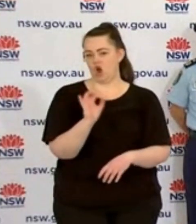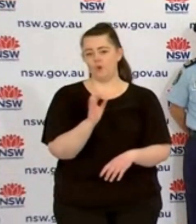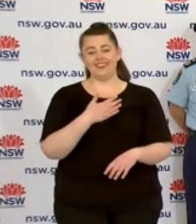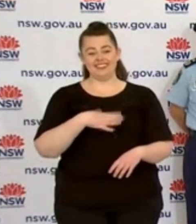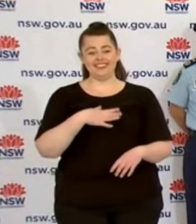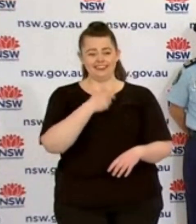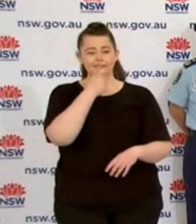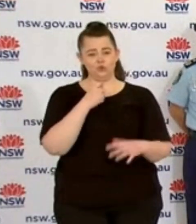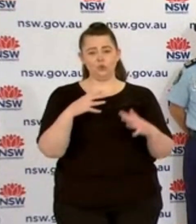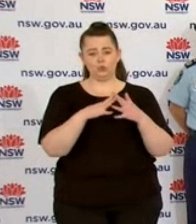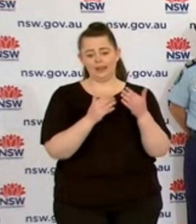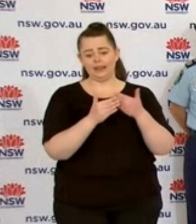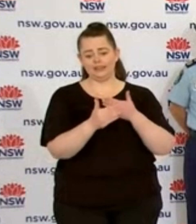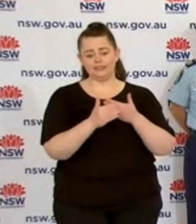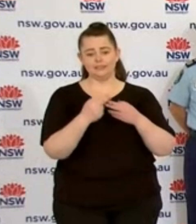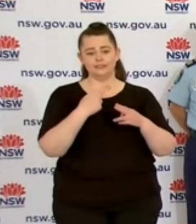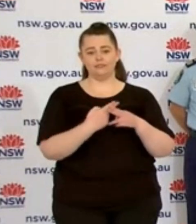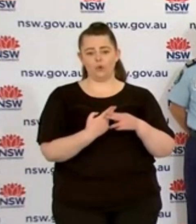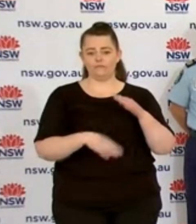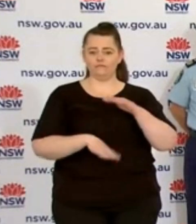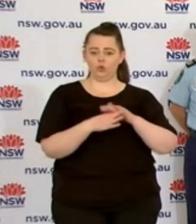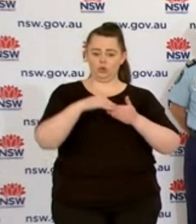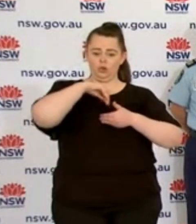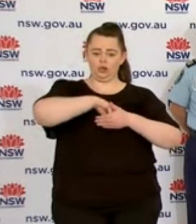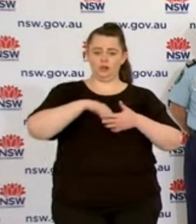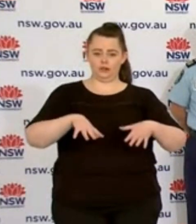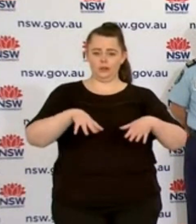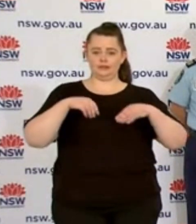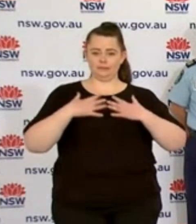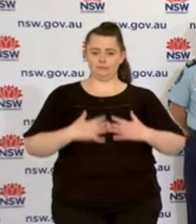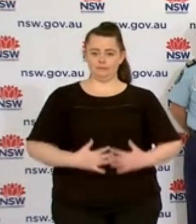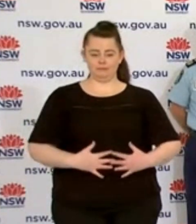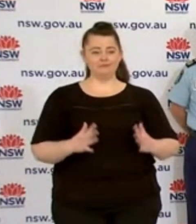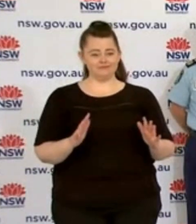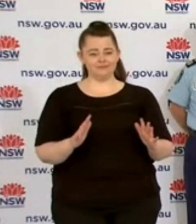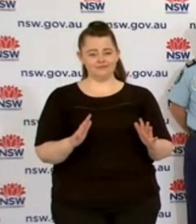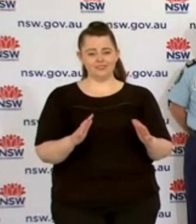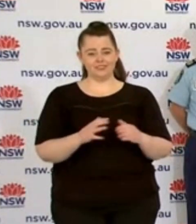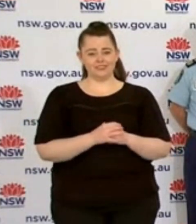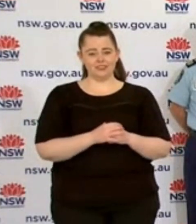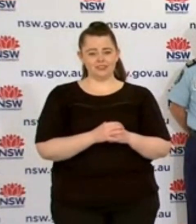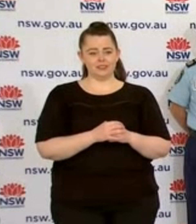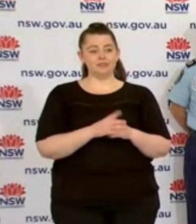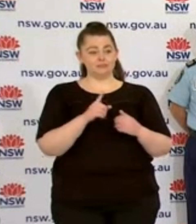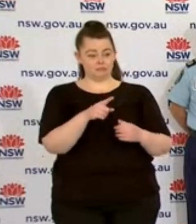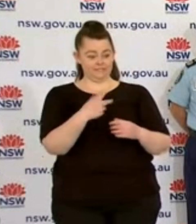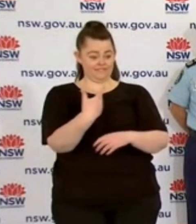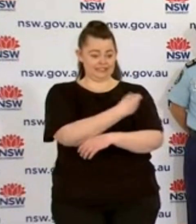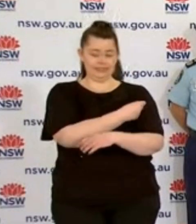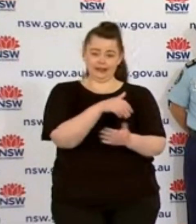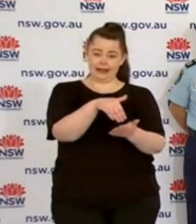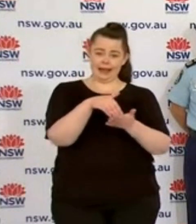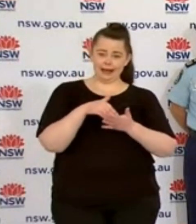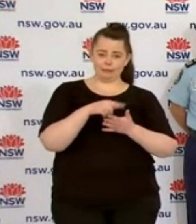when you're vaccinated, it doesn't mean you can't get it or you can't pass it on, but certainly it keeps people out of hospital, it keeps people alive, and